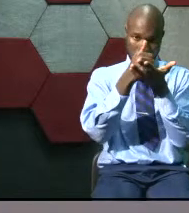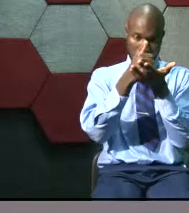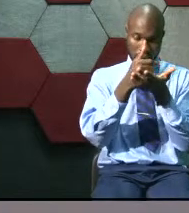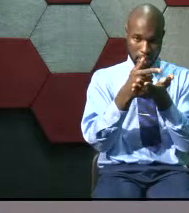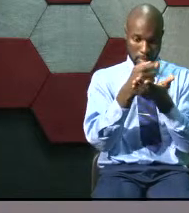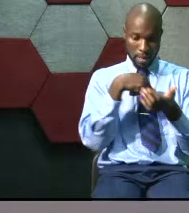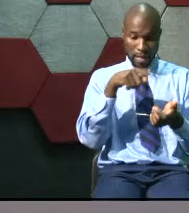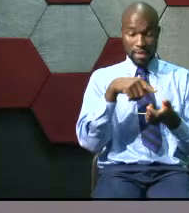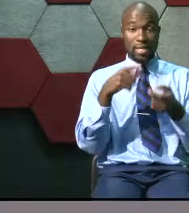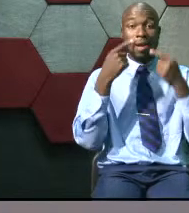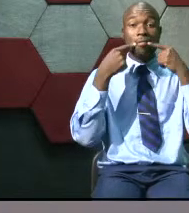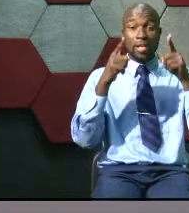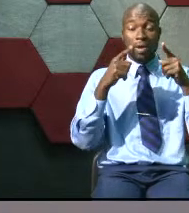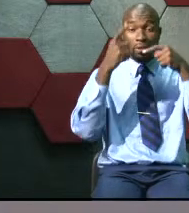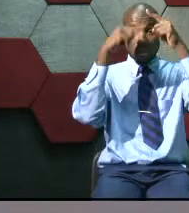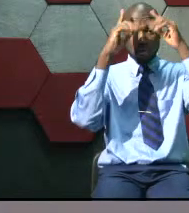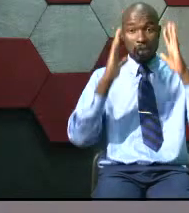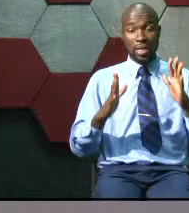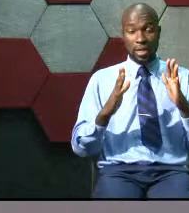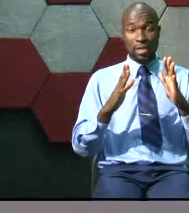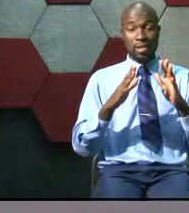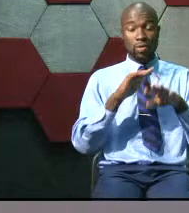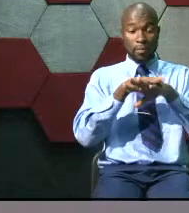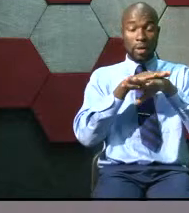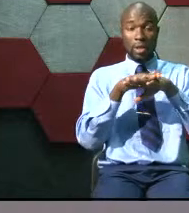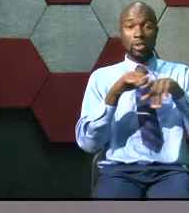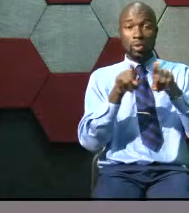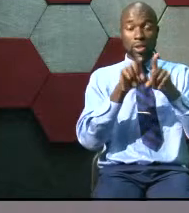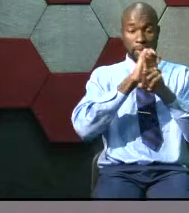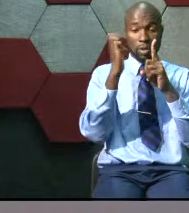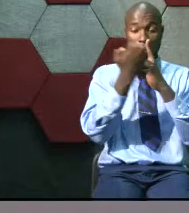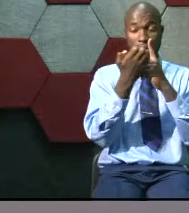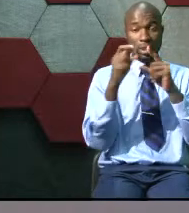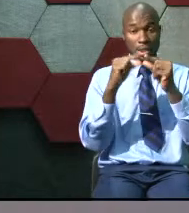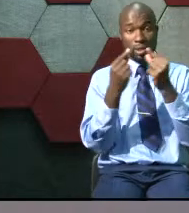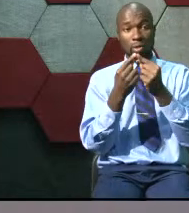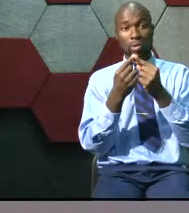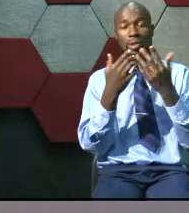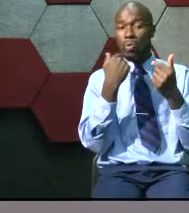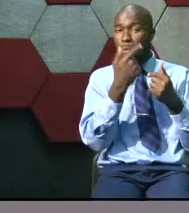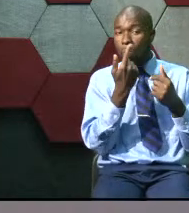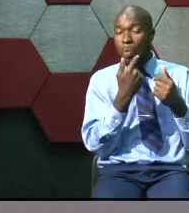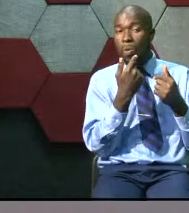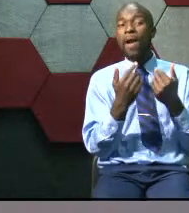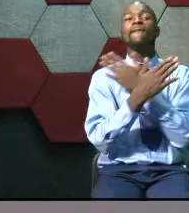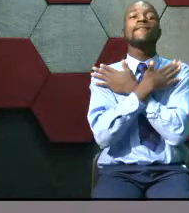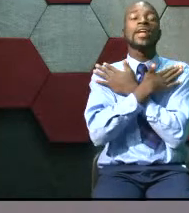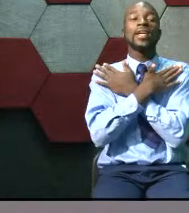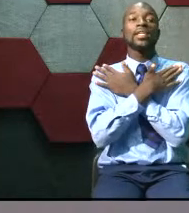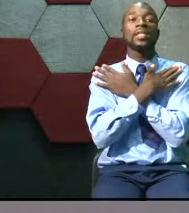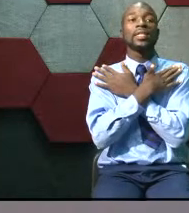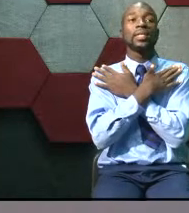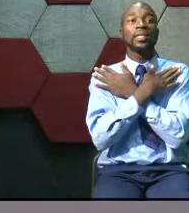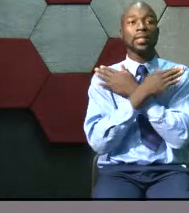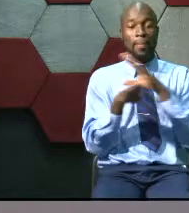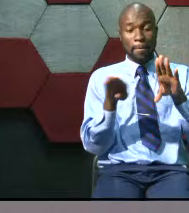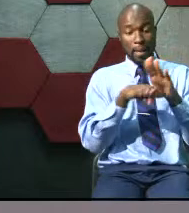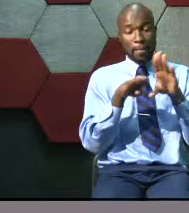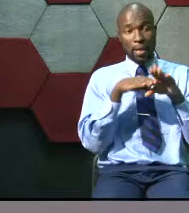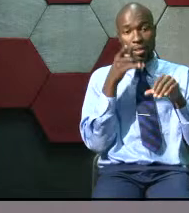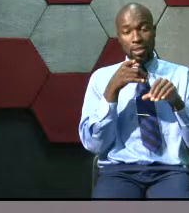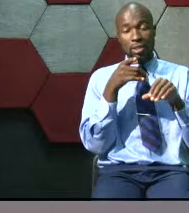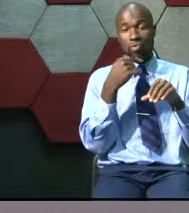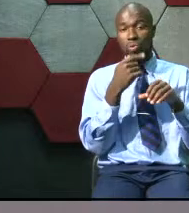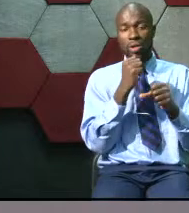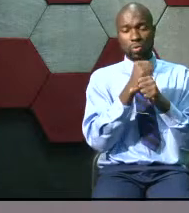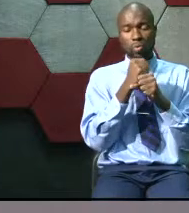announce the winners of the biological and ecological category is one of our core partners as well. Concern Worldwide do so much